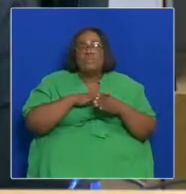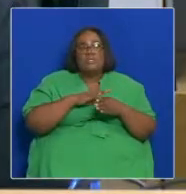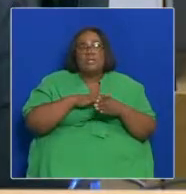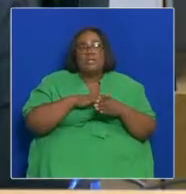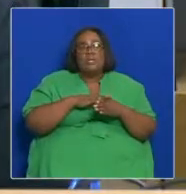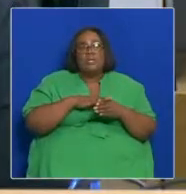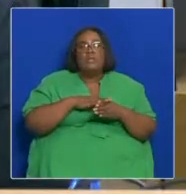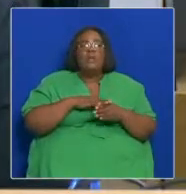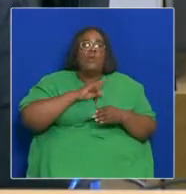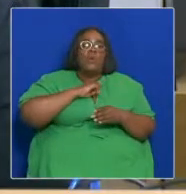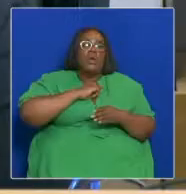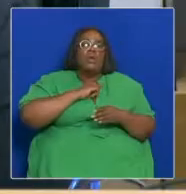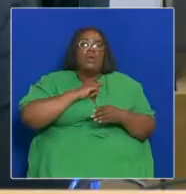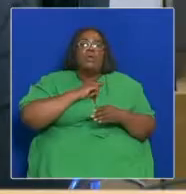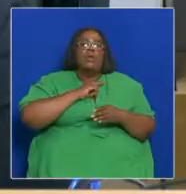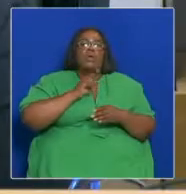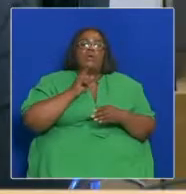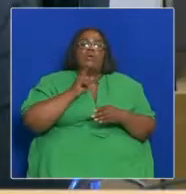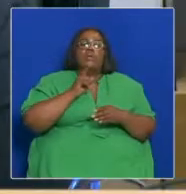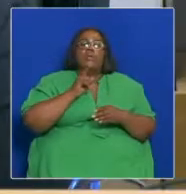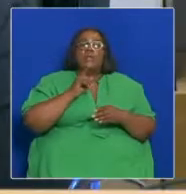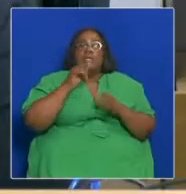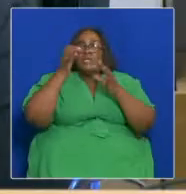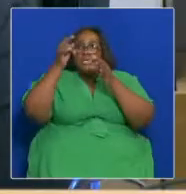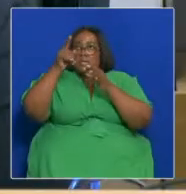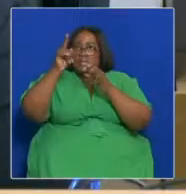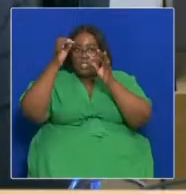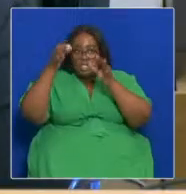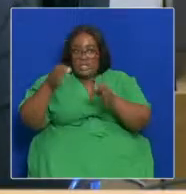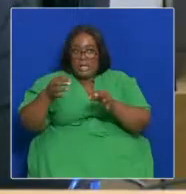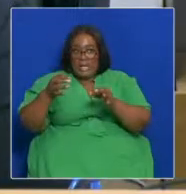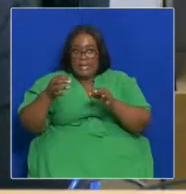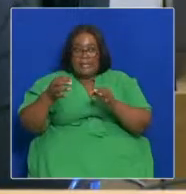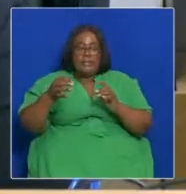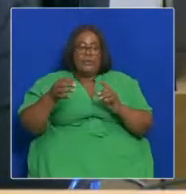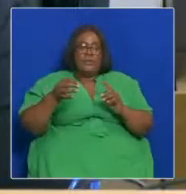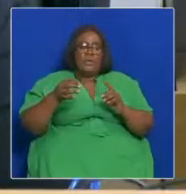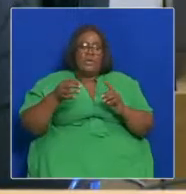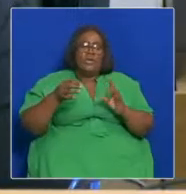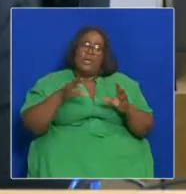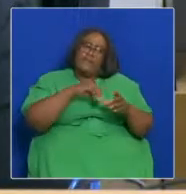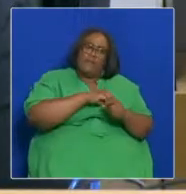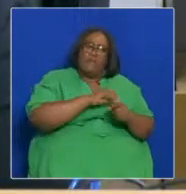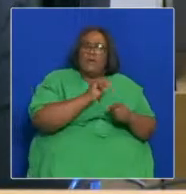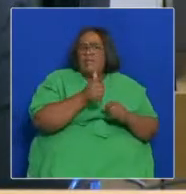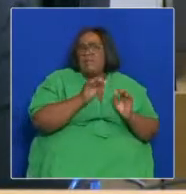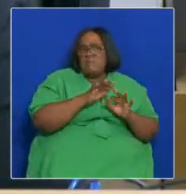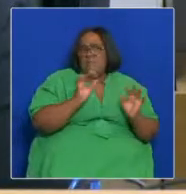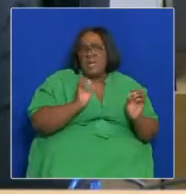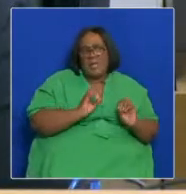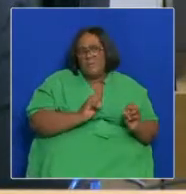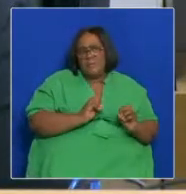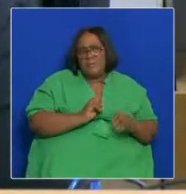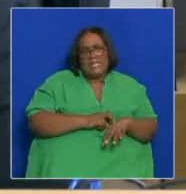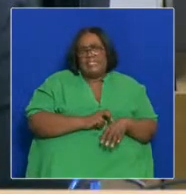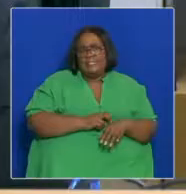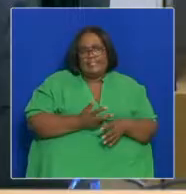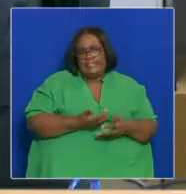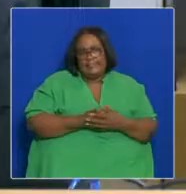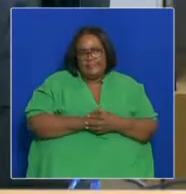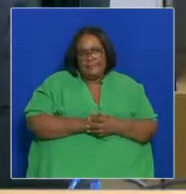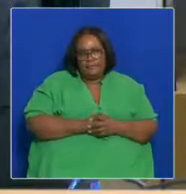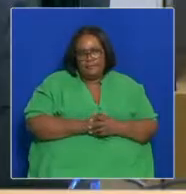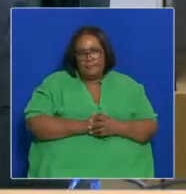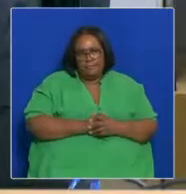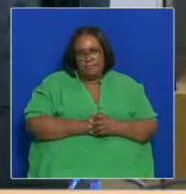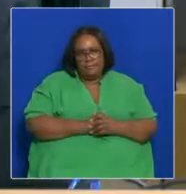to involve other people at the initial stages of a matter or of an intake?